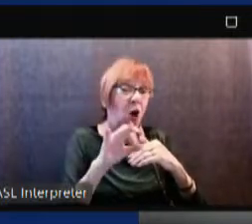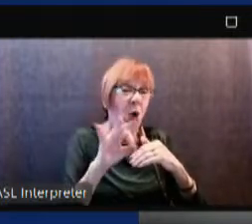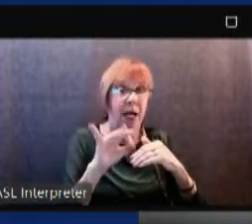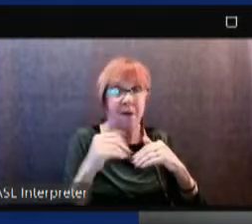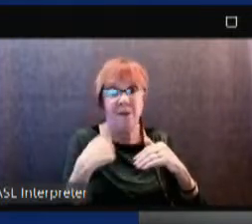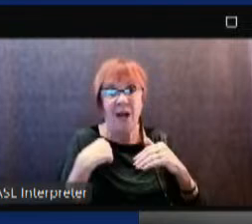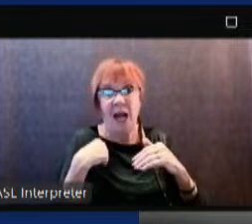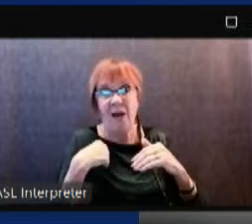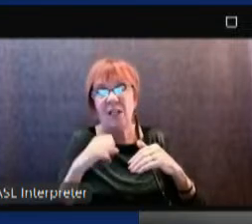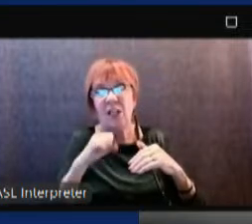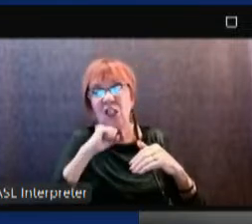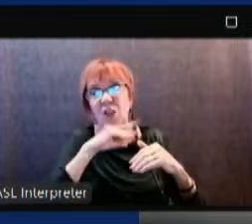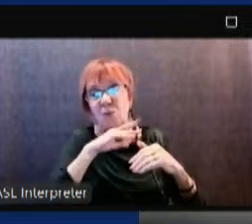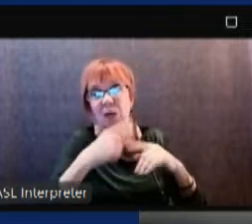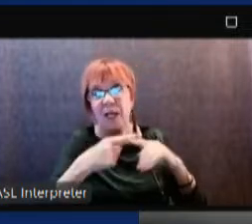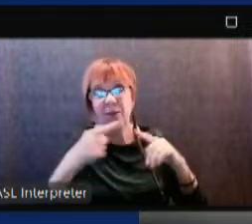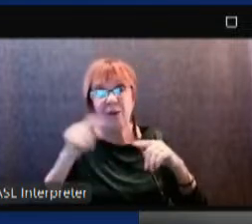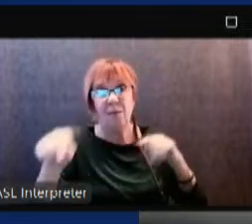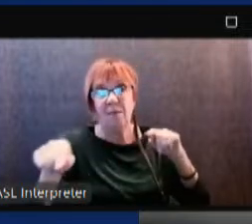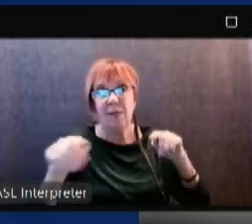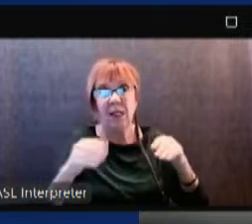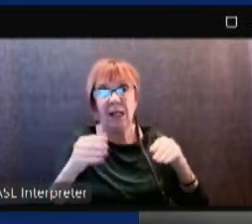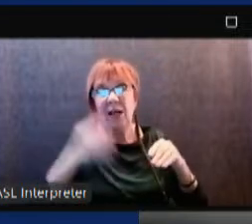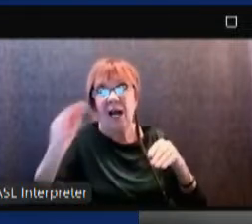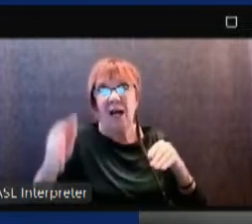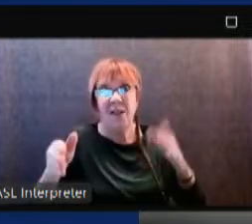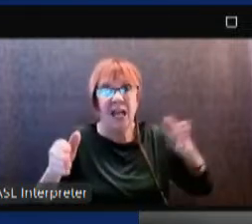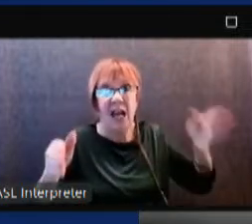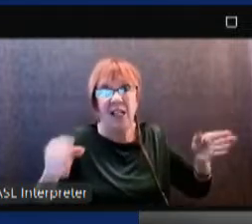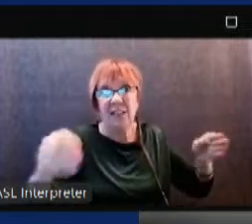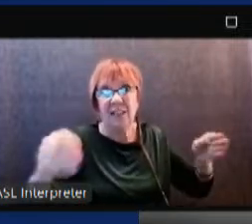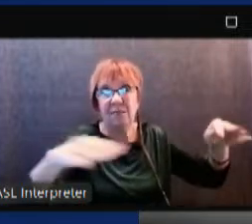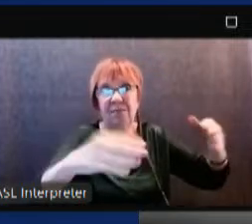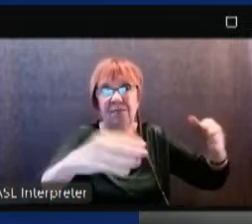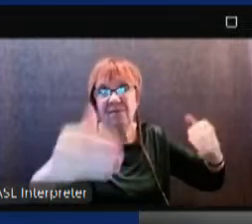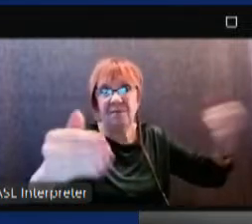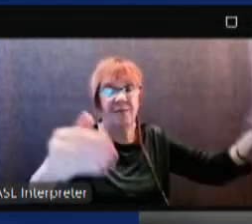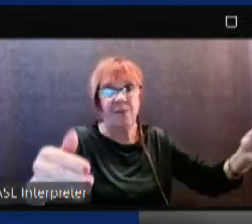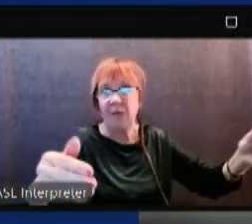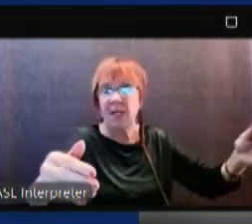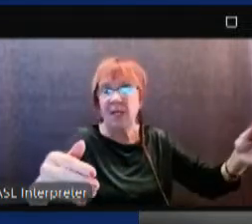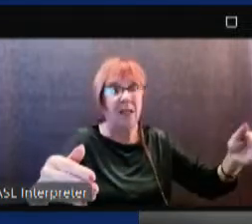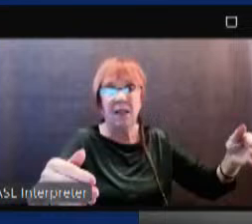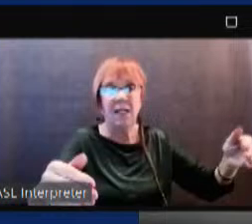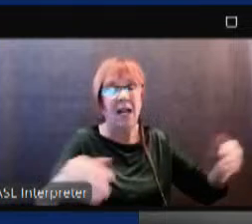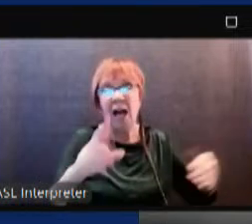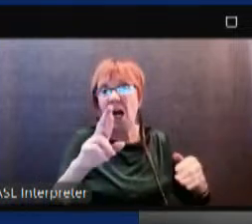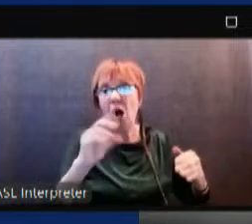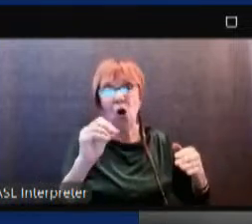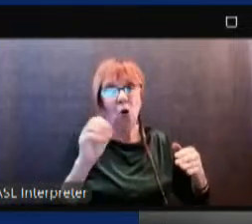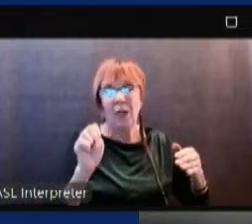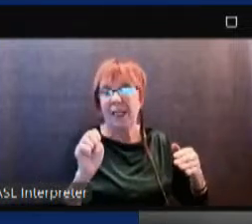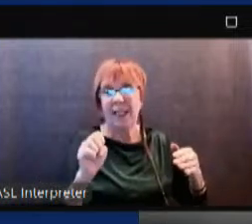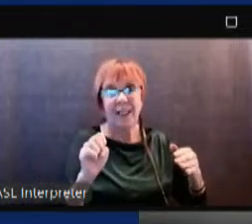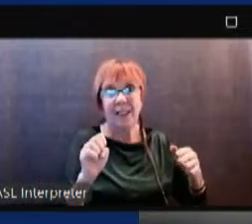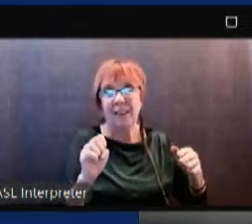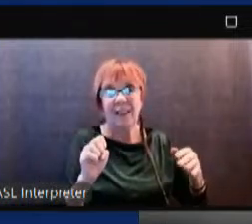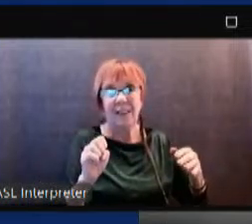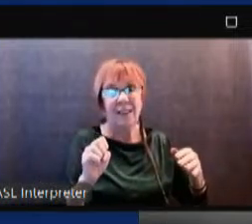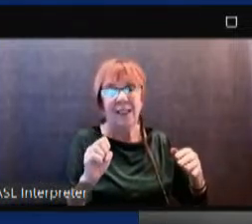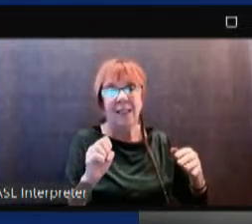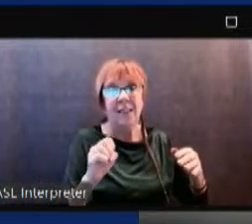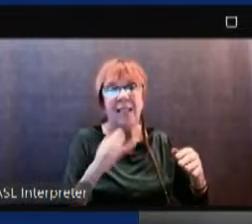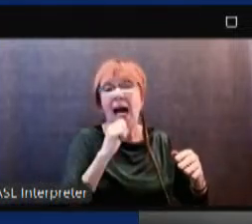property, filling out an ROE would not get that work, would not